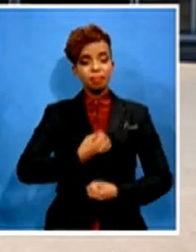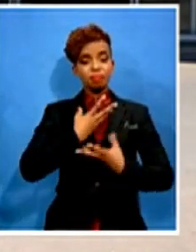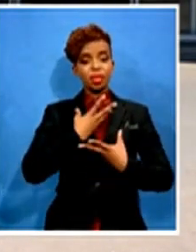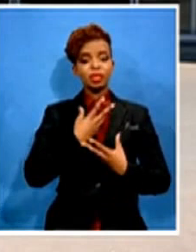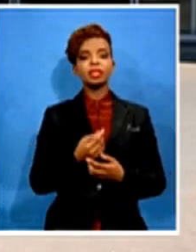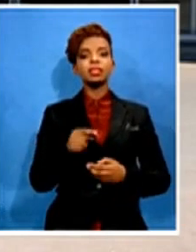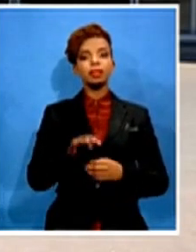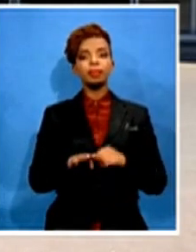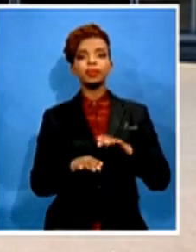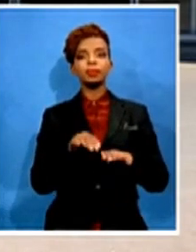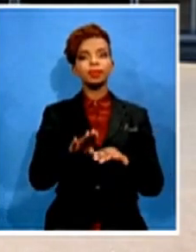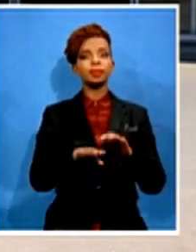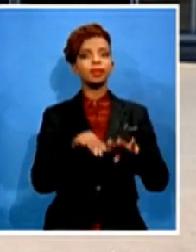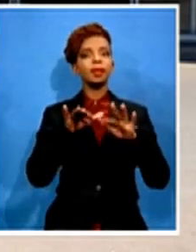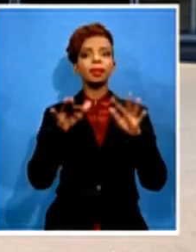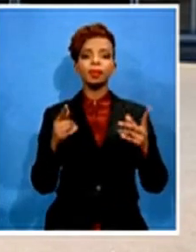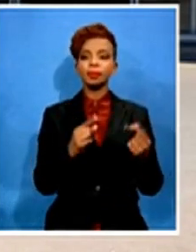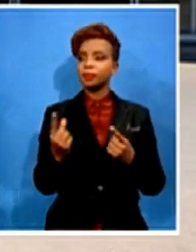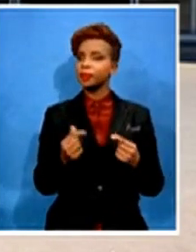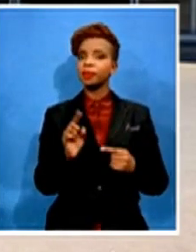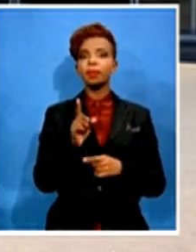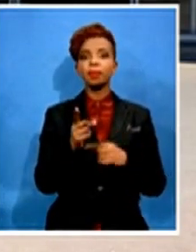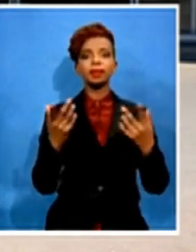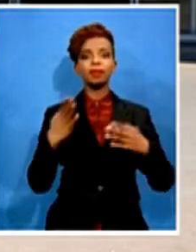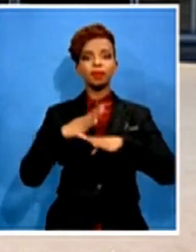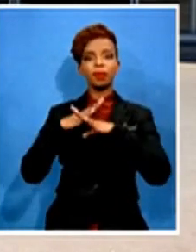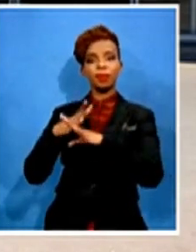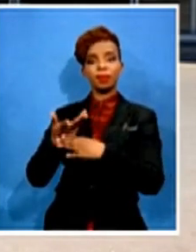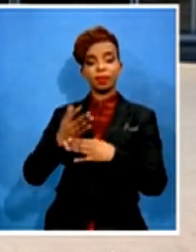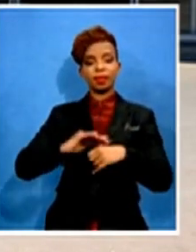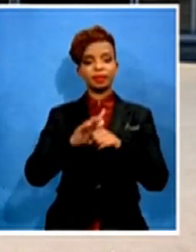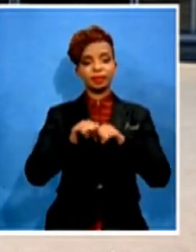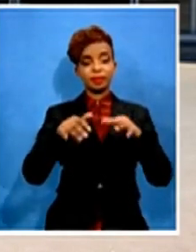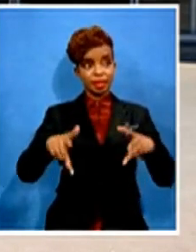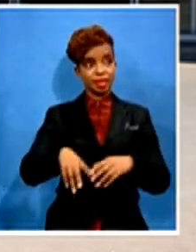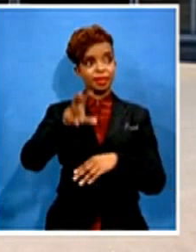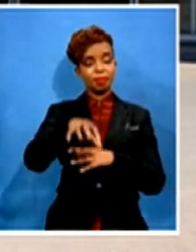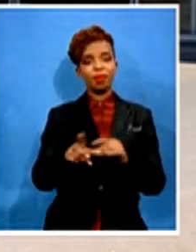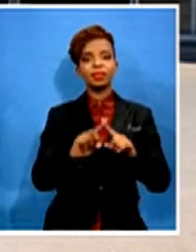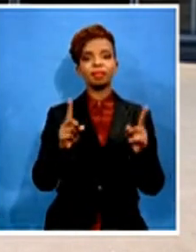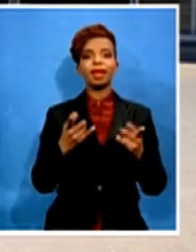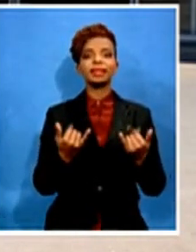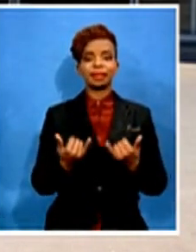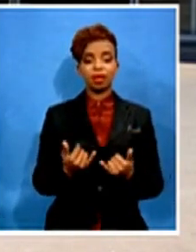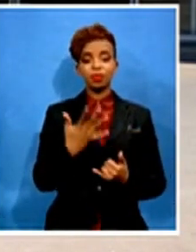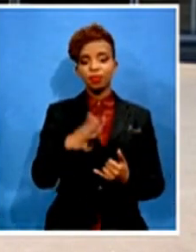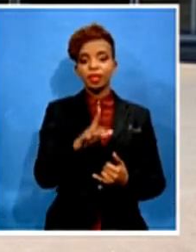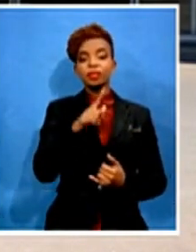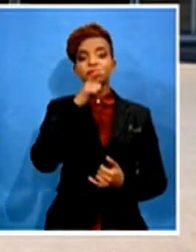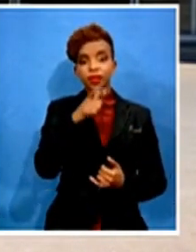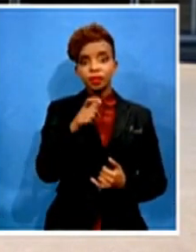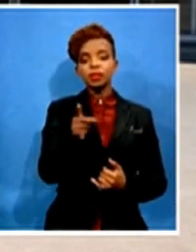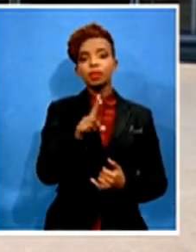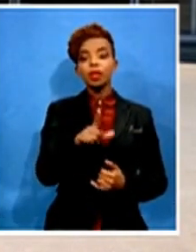in the province, Desiree. Now, as you mentioned in your intro, Desiree, this hospital, Northdale Hospital here in Pietermaritzburg, came under spotlights